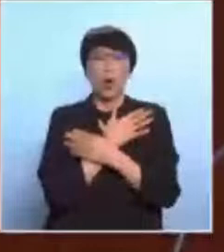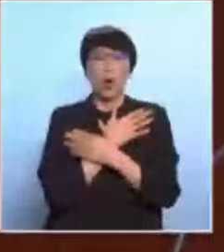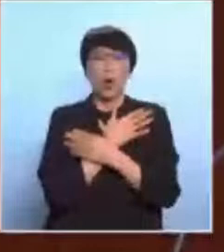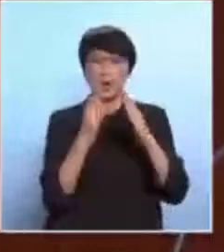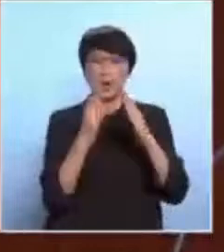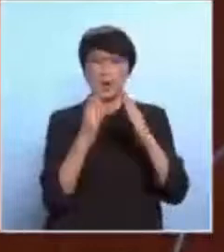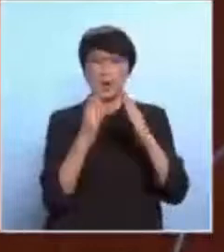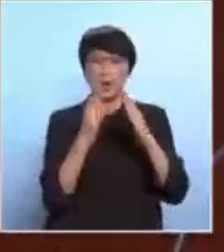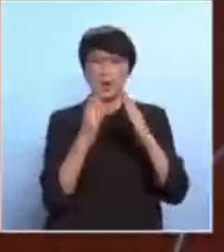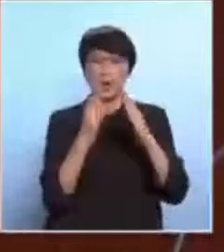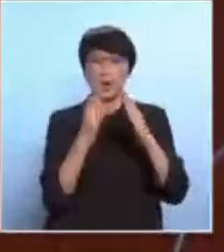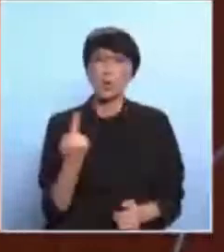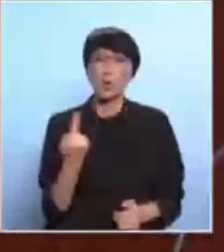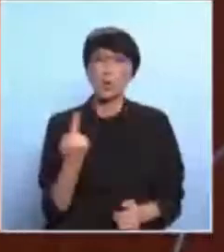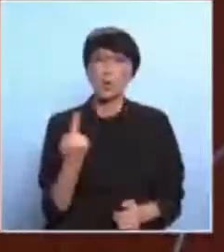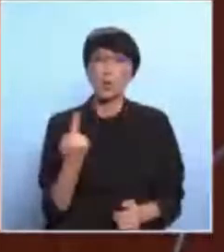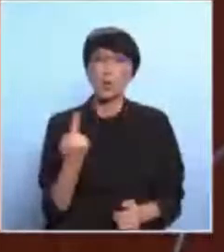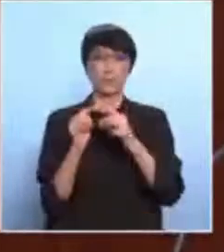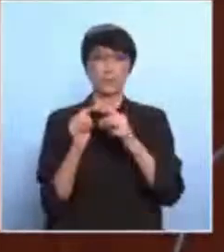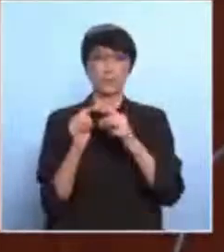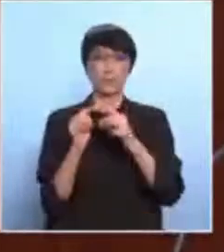home.